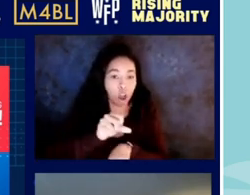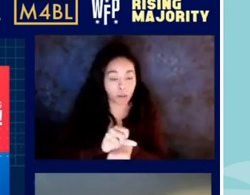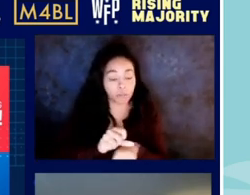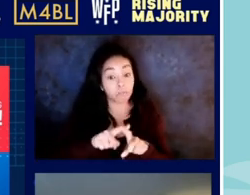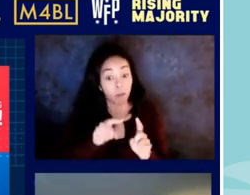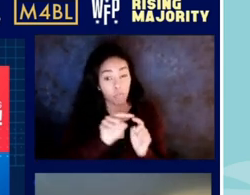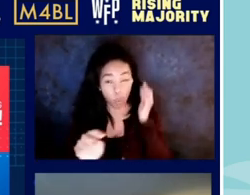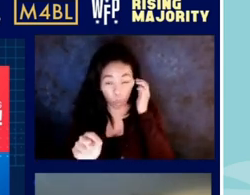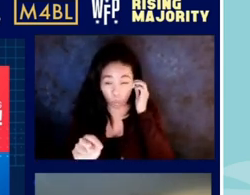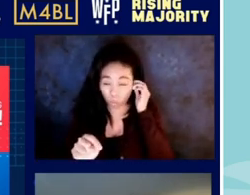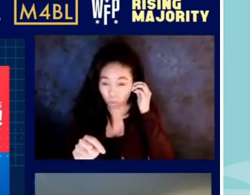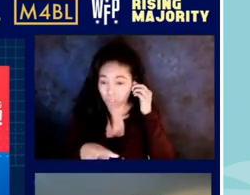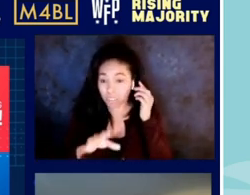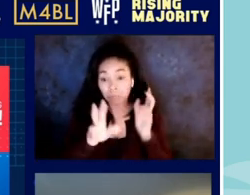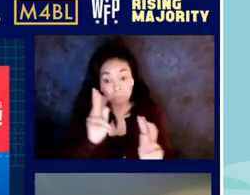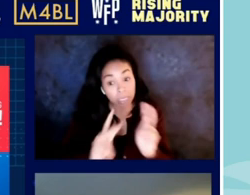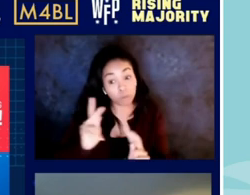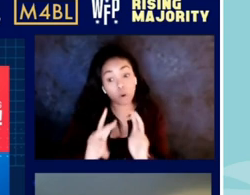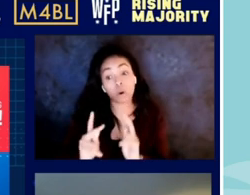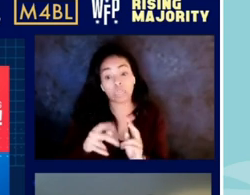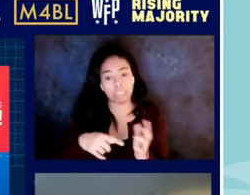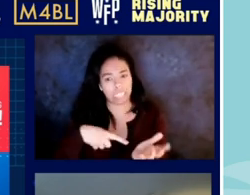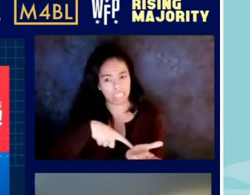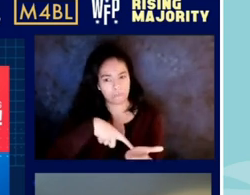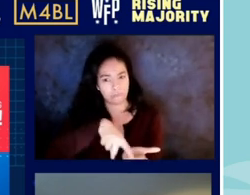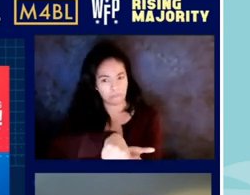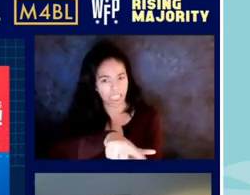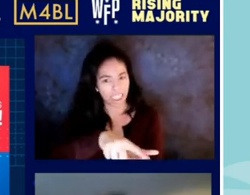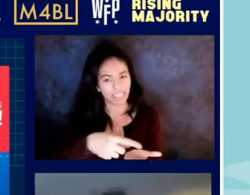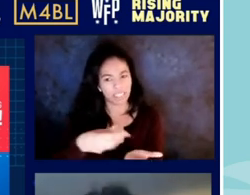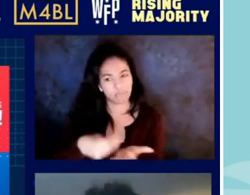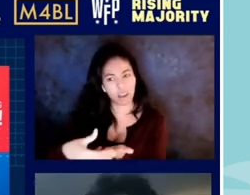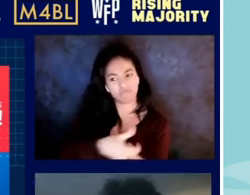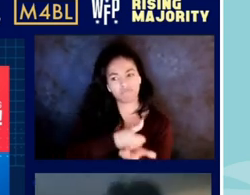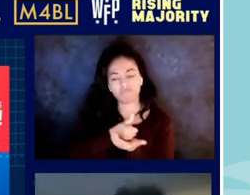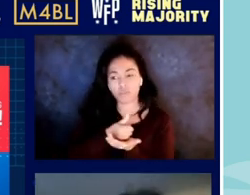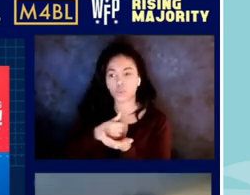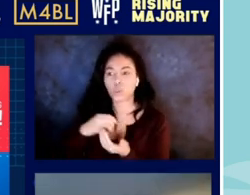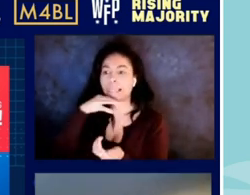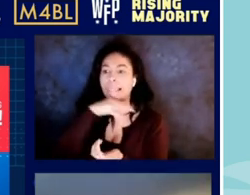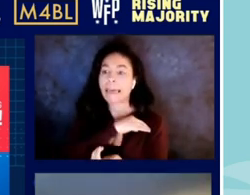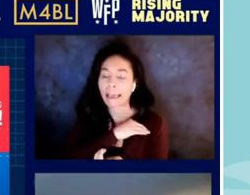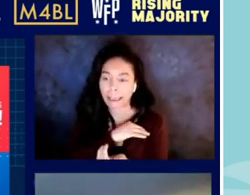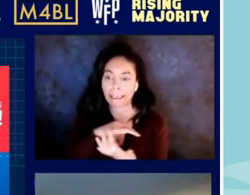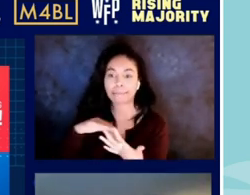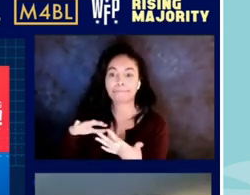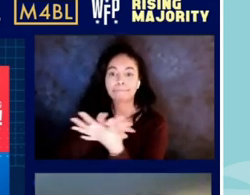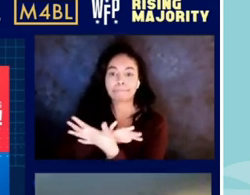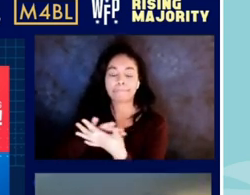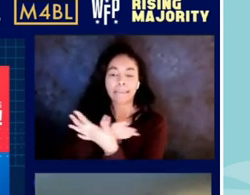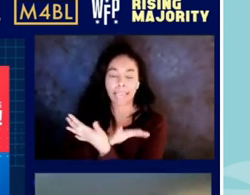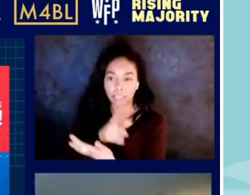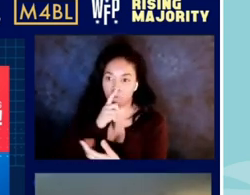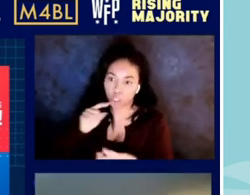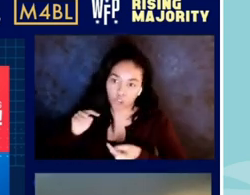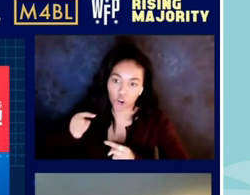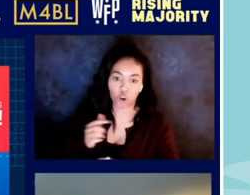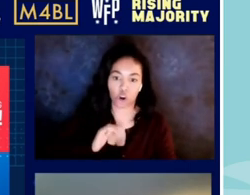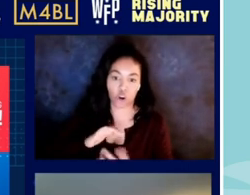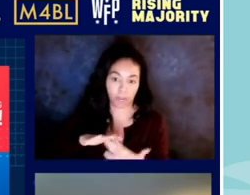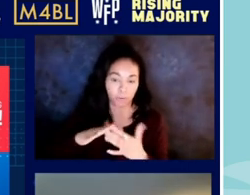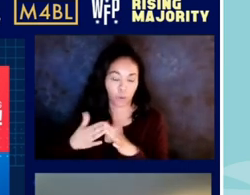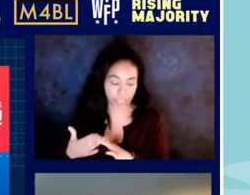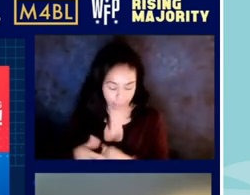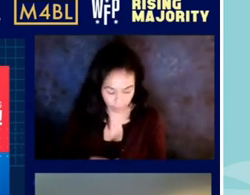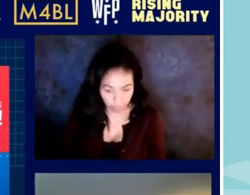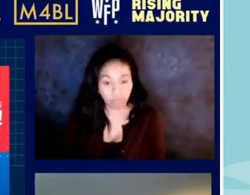to lie and mislead and do a lot of harm to our community, you know? So that's a factor here. And then I just wanna say